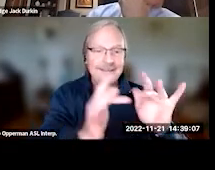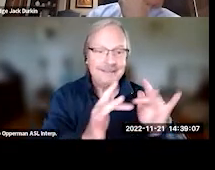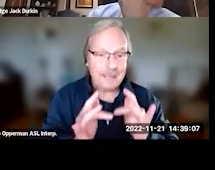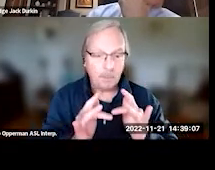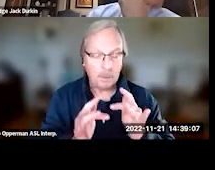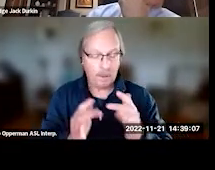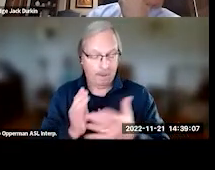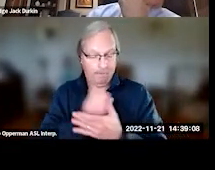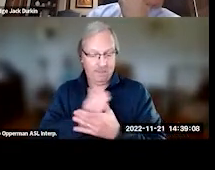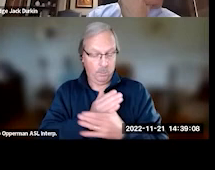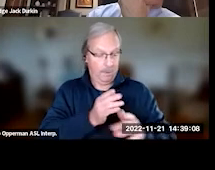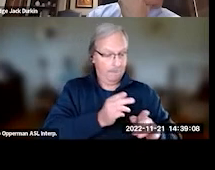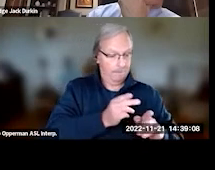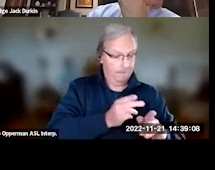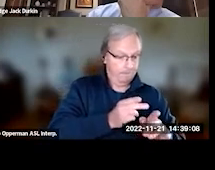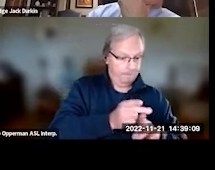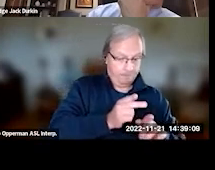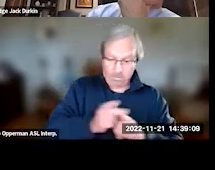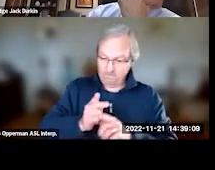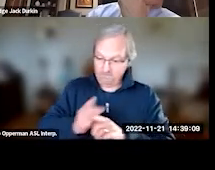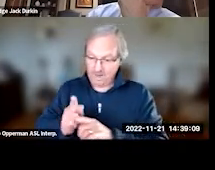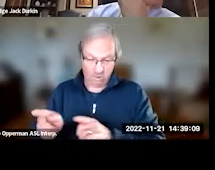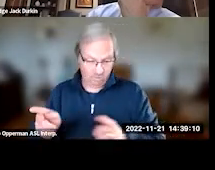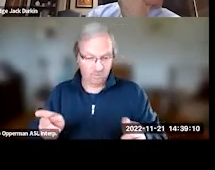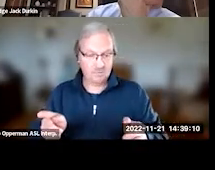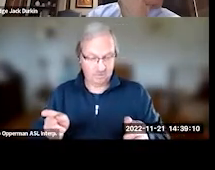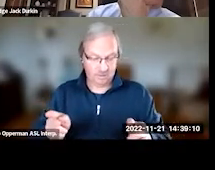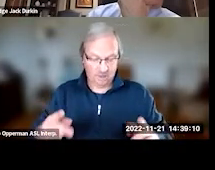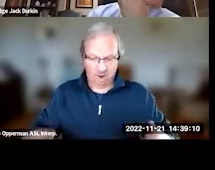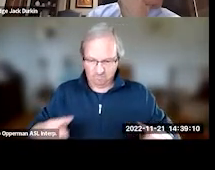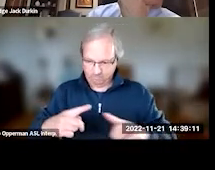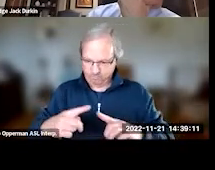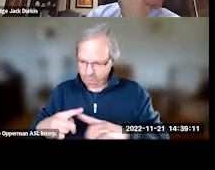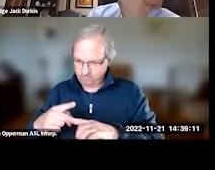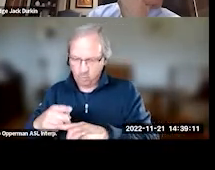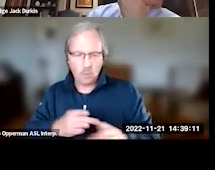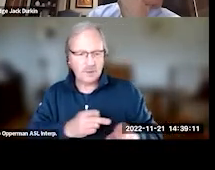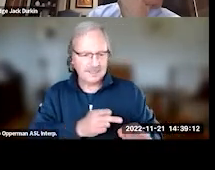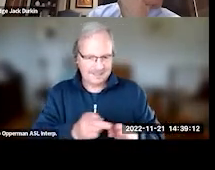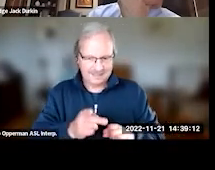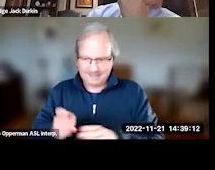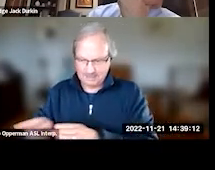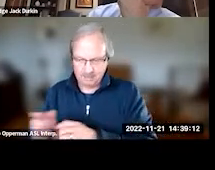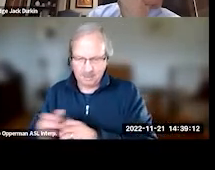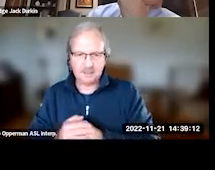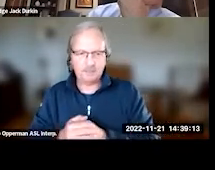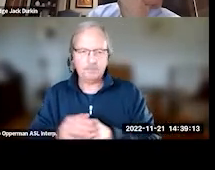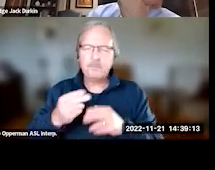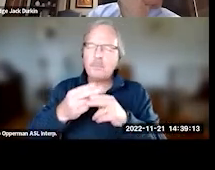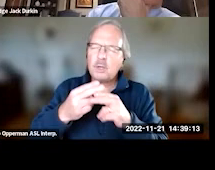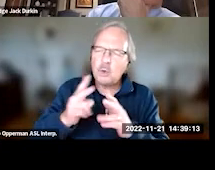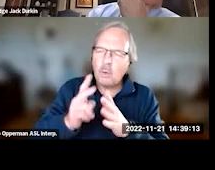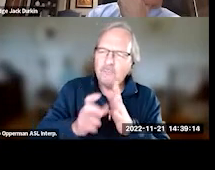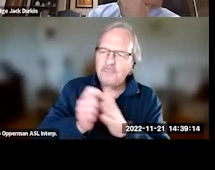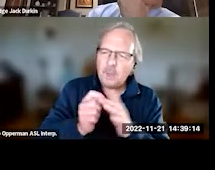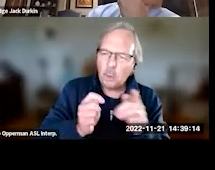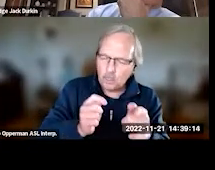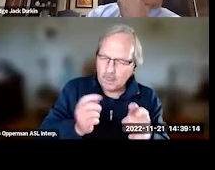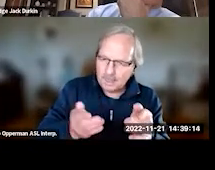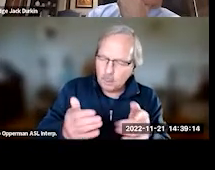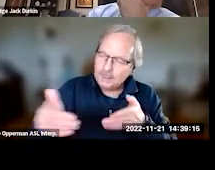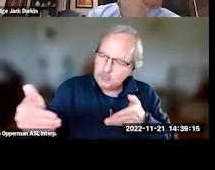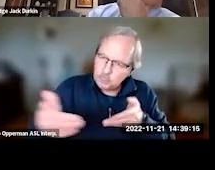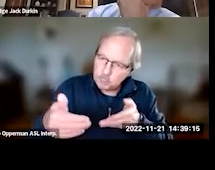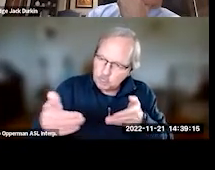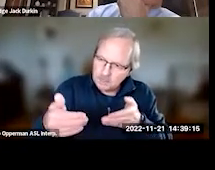professional disciplines and improve outcomes across those disciplines. So we're going to do a short video here introducing ECHO from